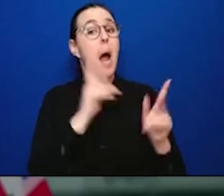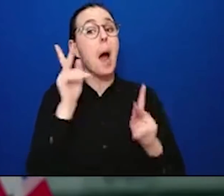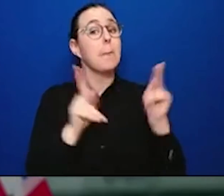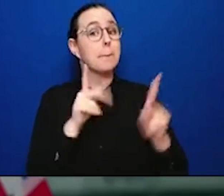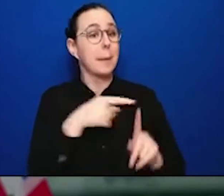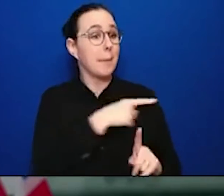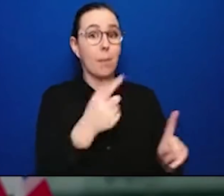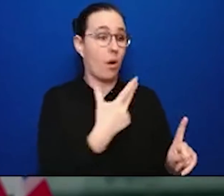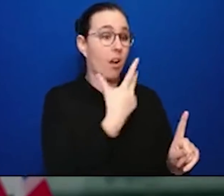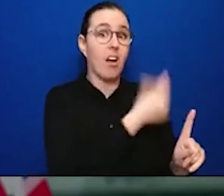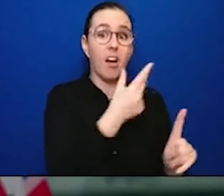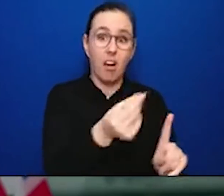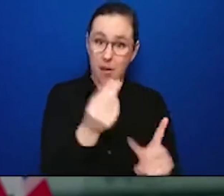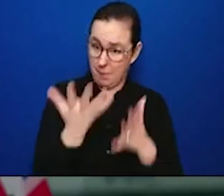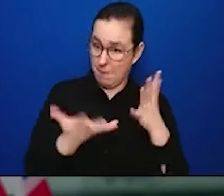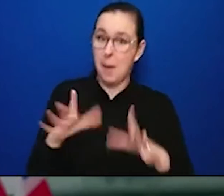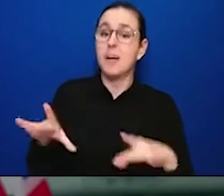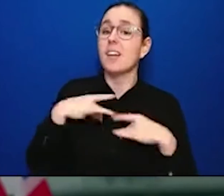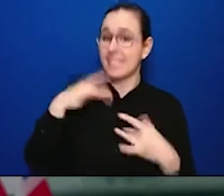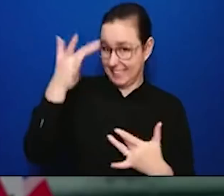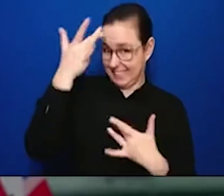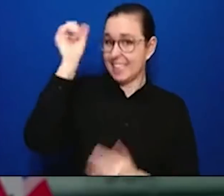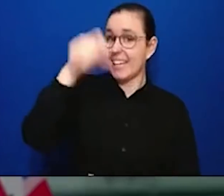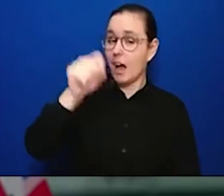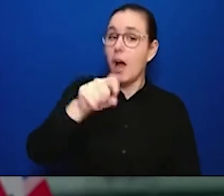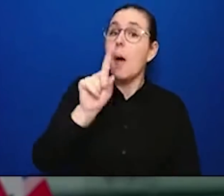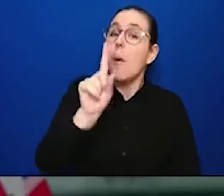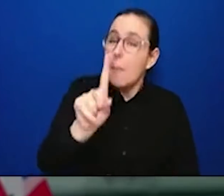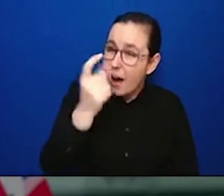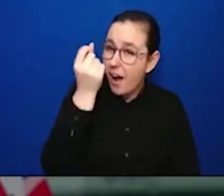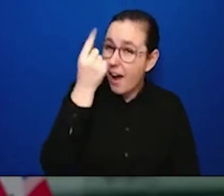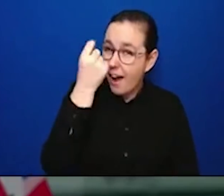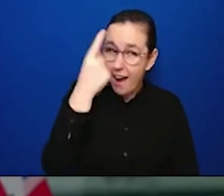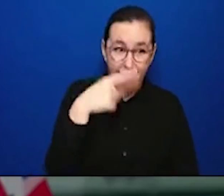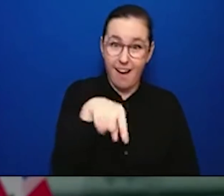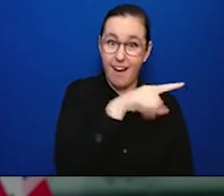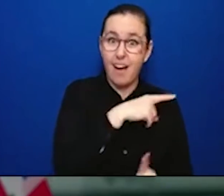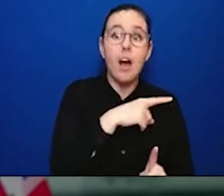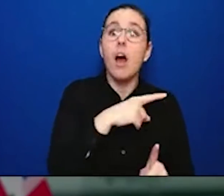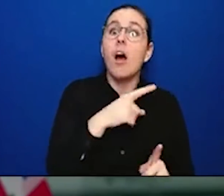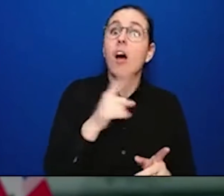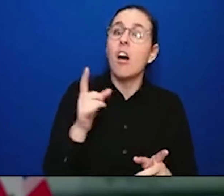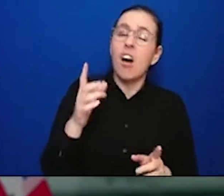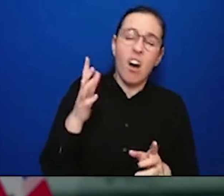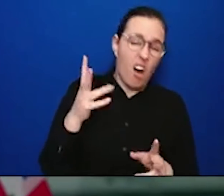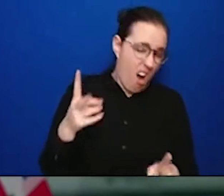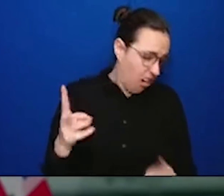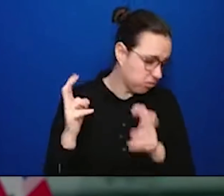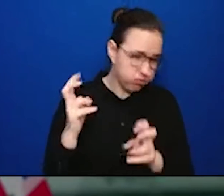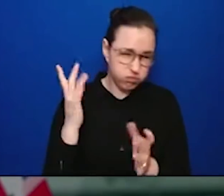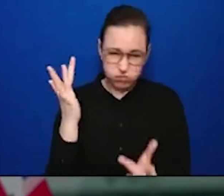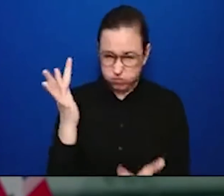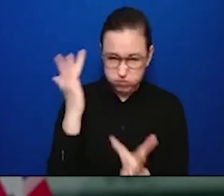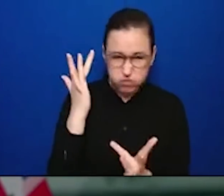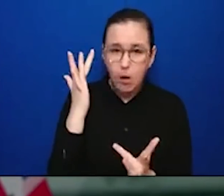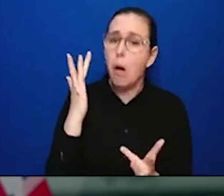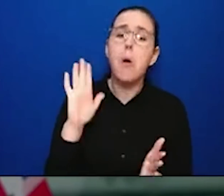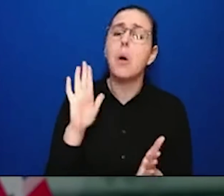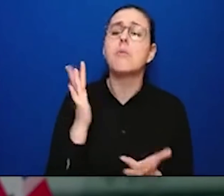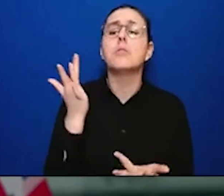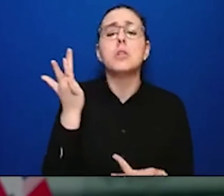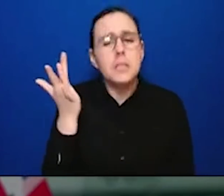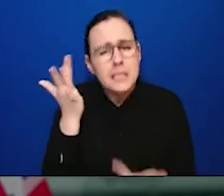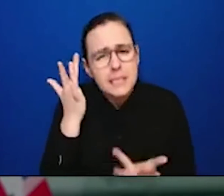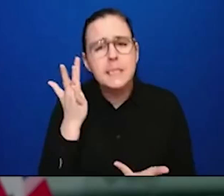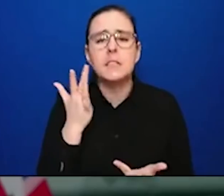protect most people from serious illnesses and from hospitalizations. And we need to make sure that we continue